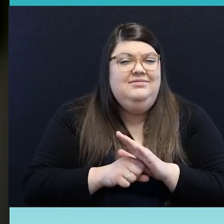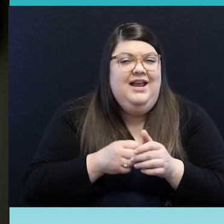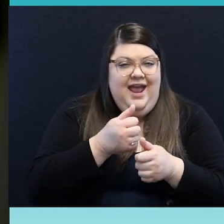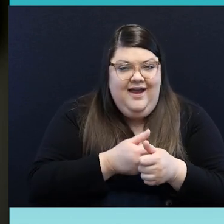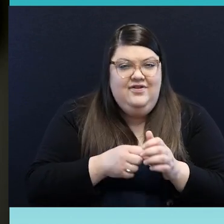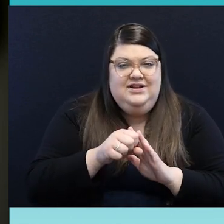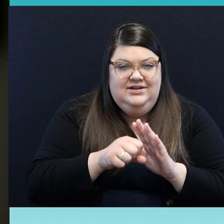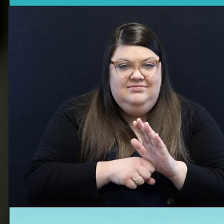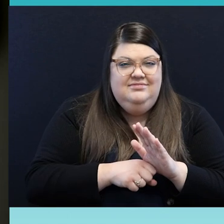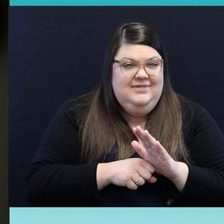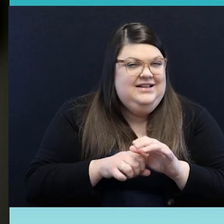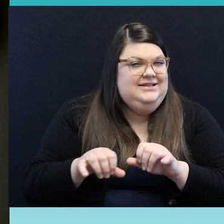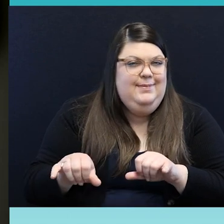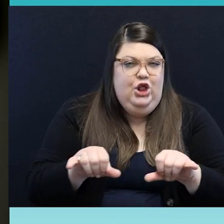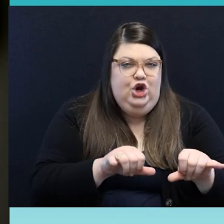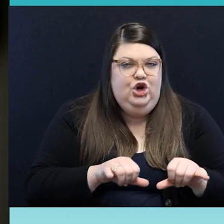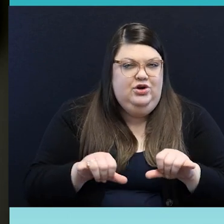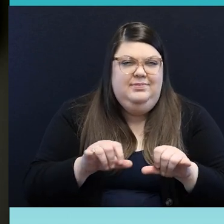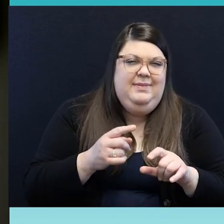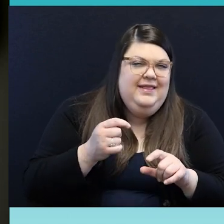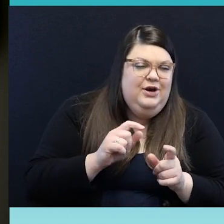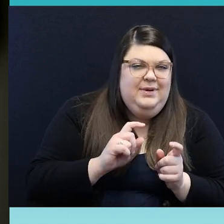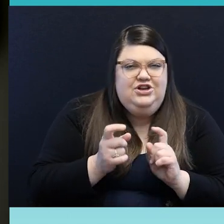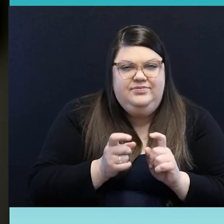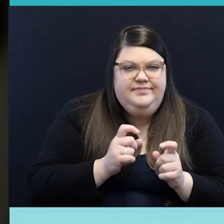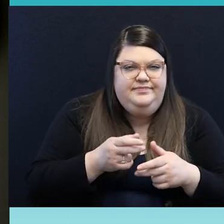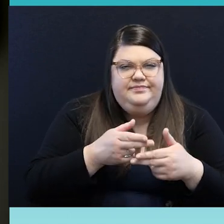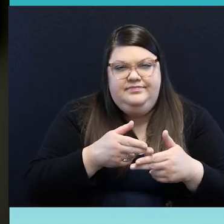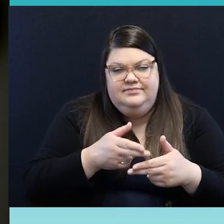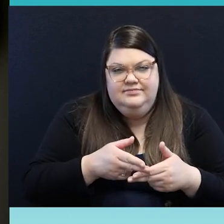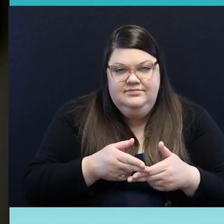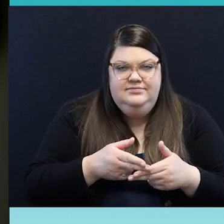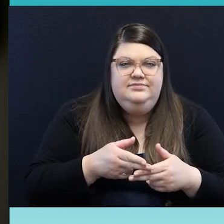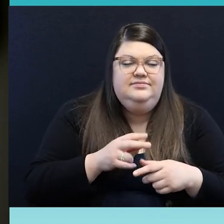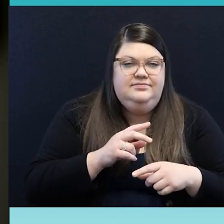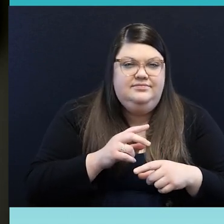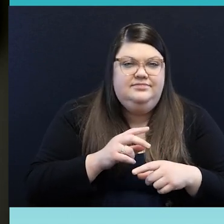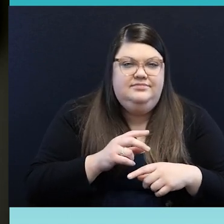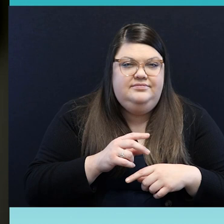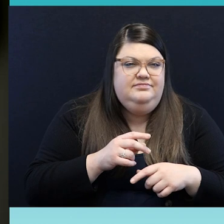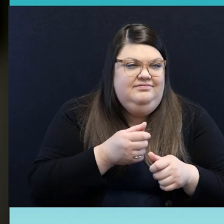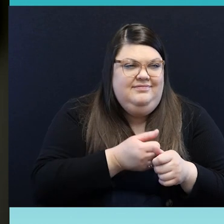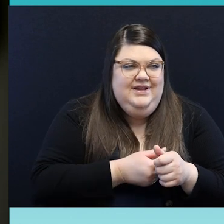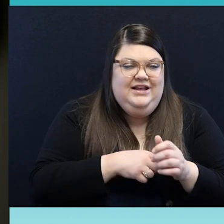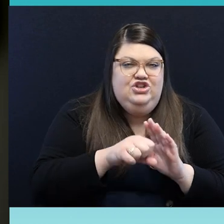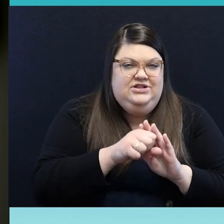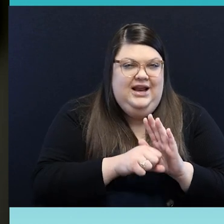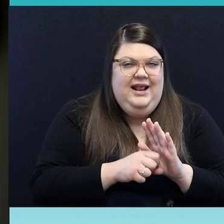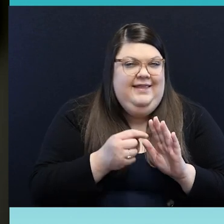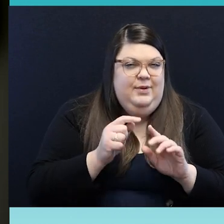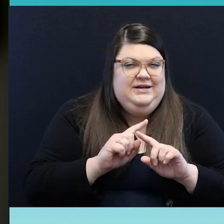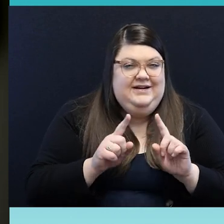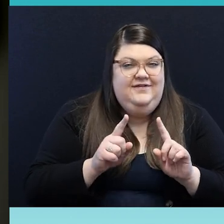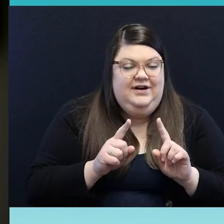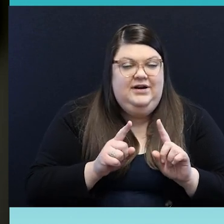the same types of documents. They may have slightly different names and documents from one state, as